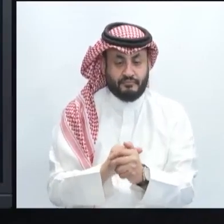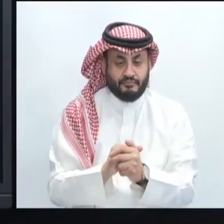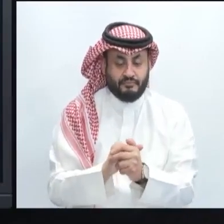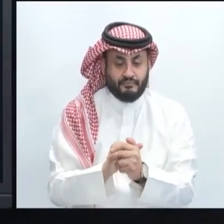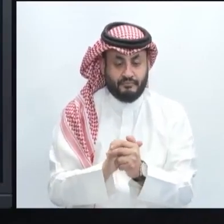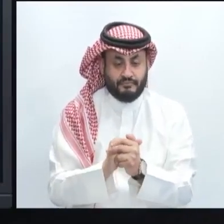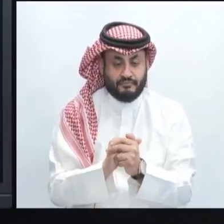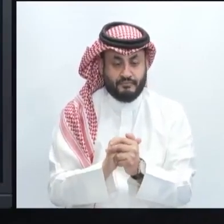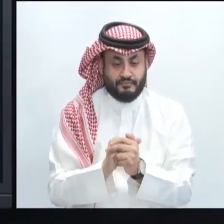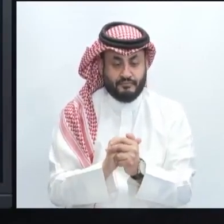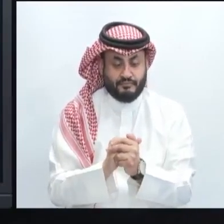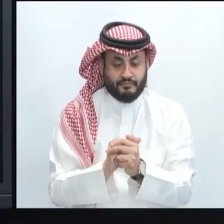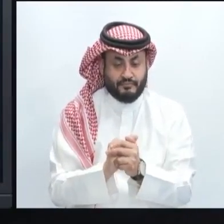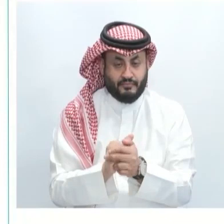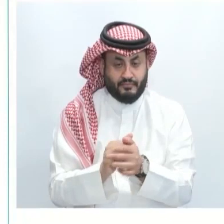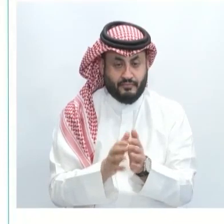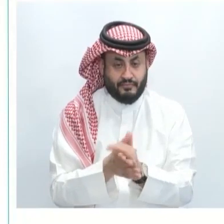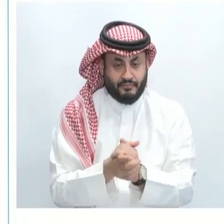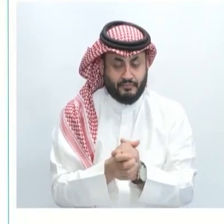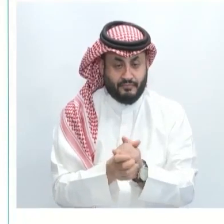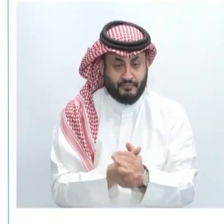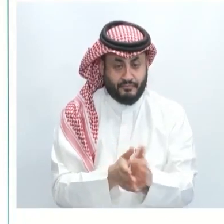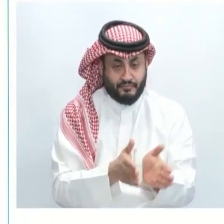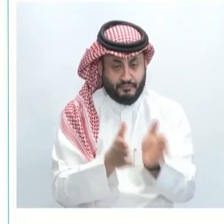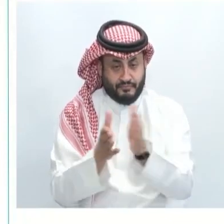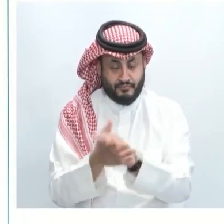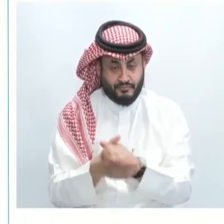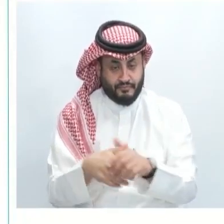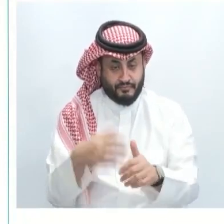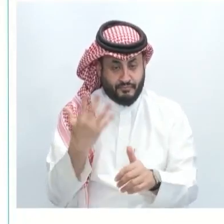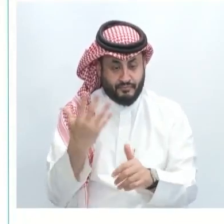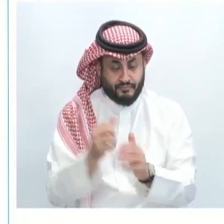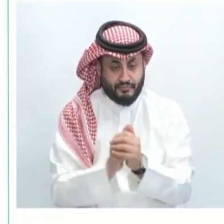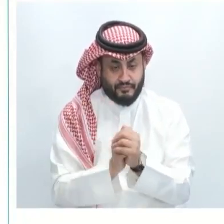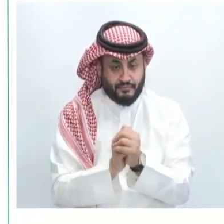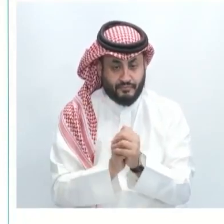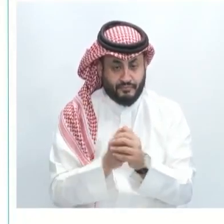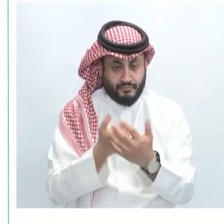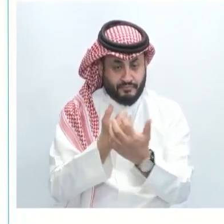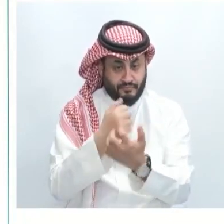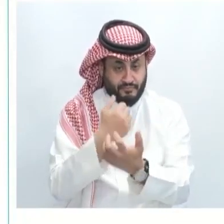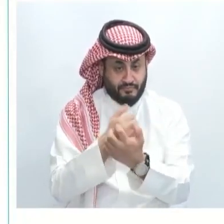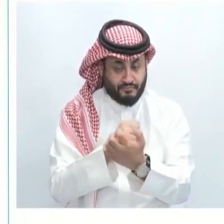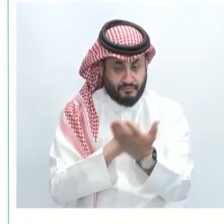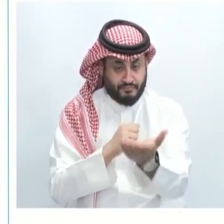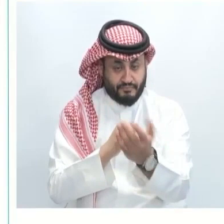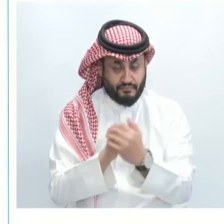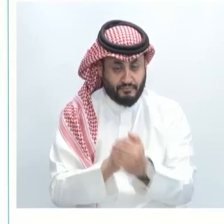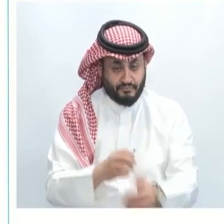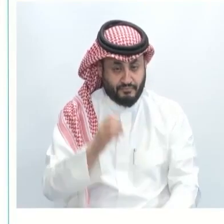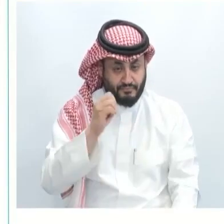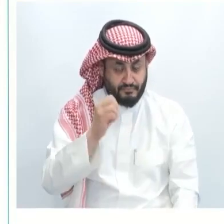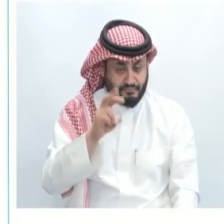Soup. Very well. Now, the fifth word we have learned about last time